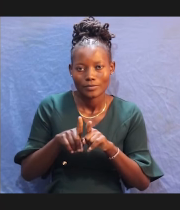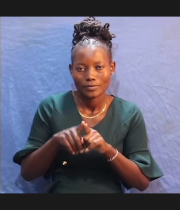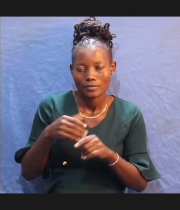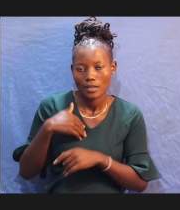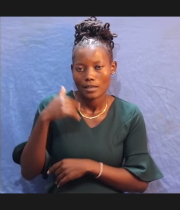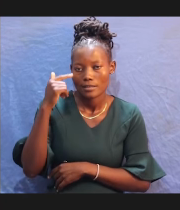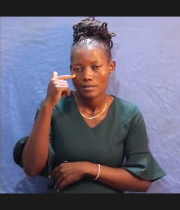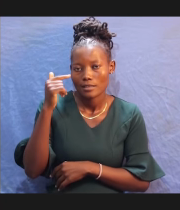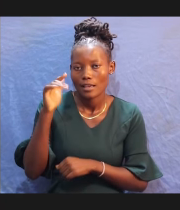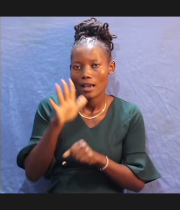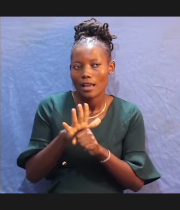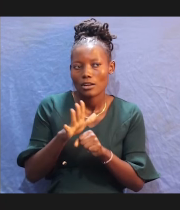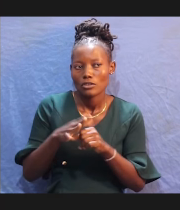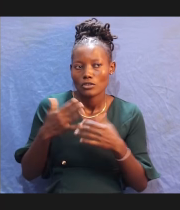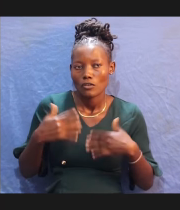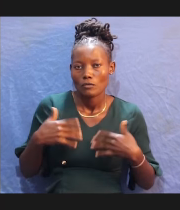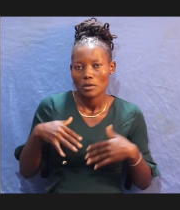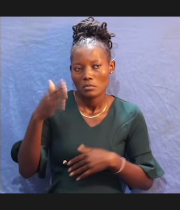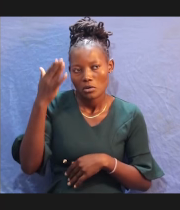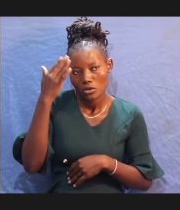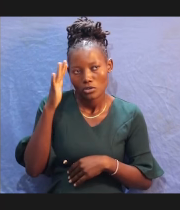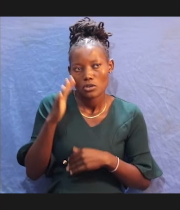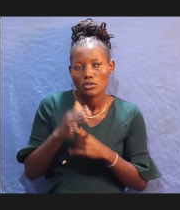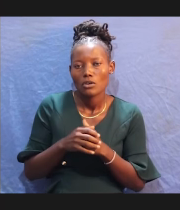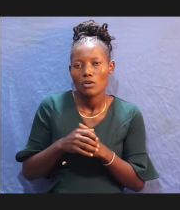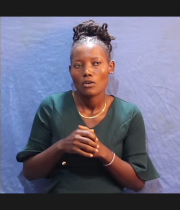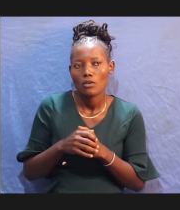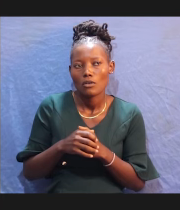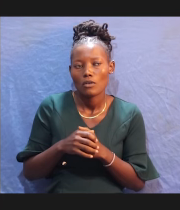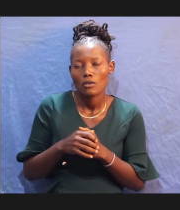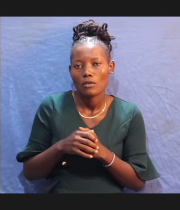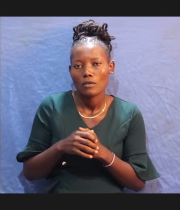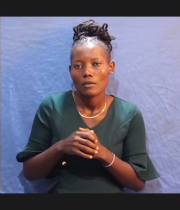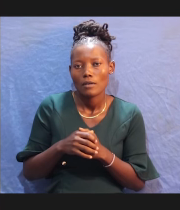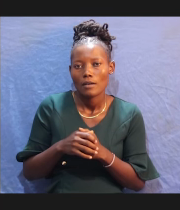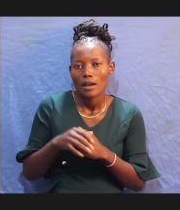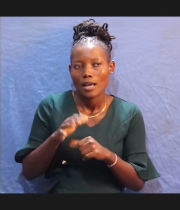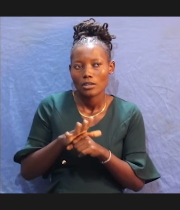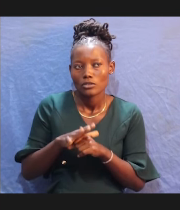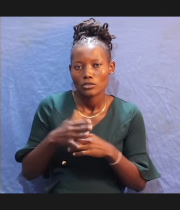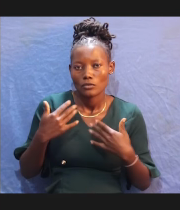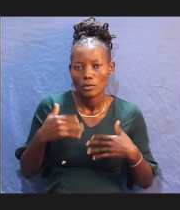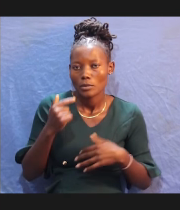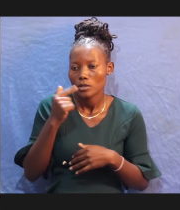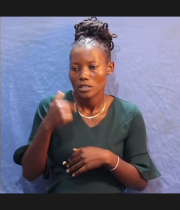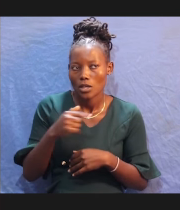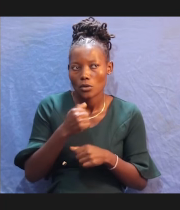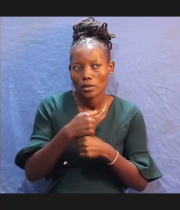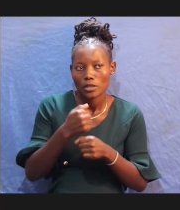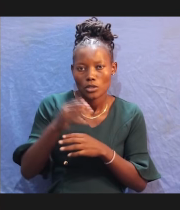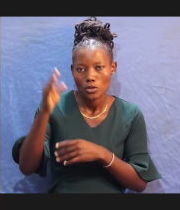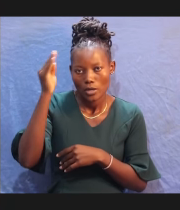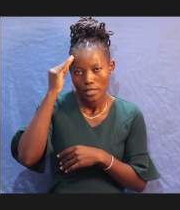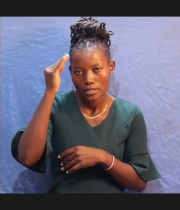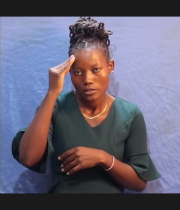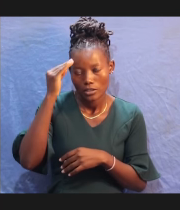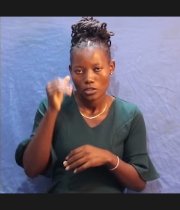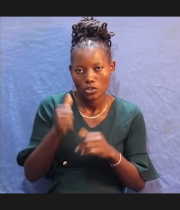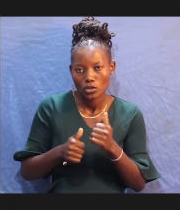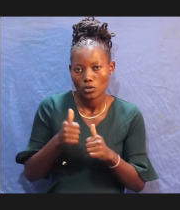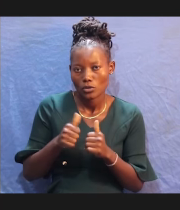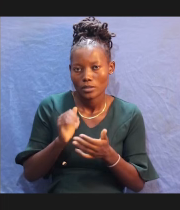many people also don't know, there are many clubs also say, okay, we do education through sport, but it is also falls